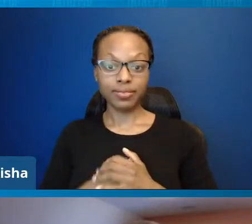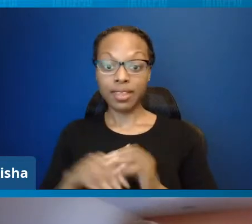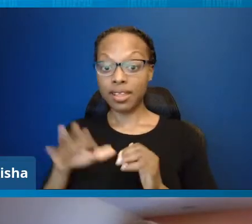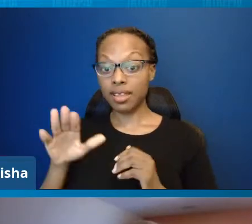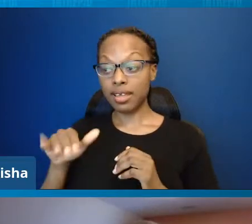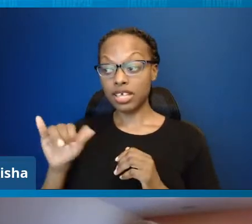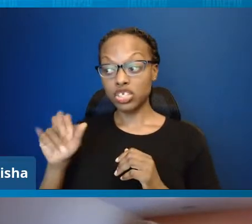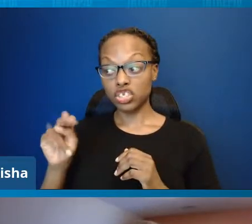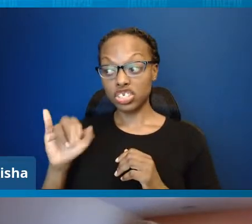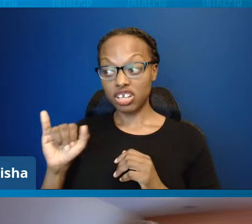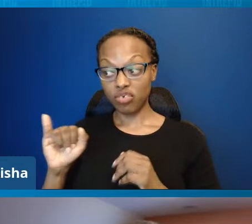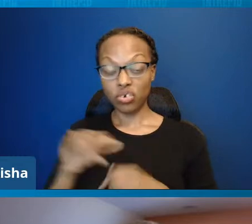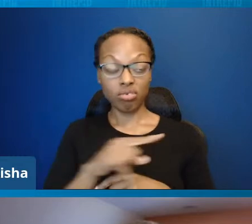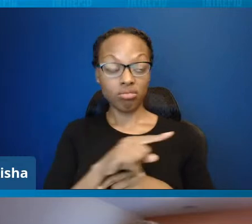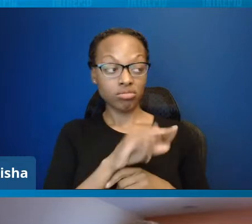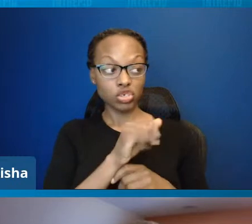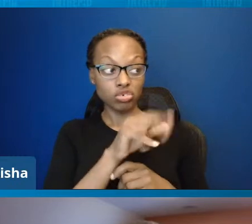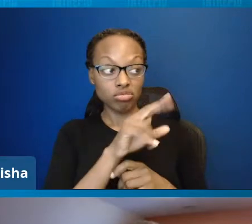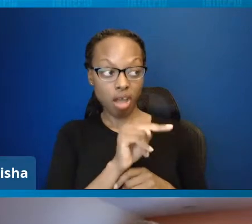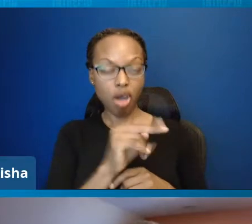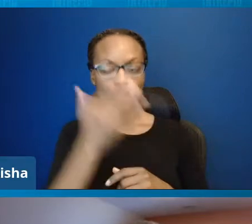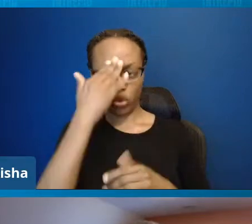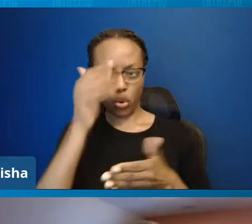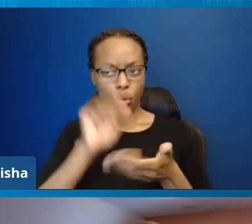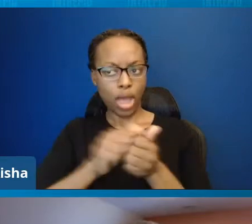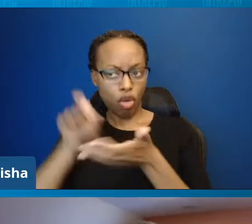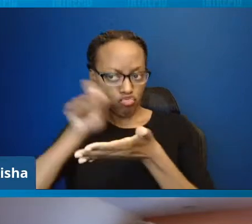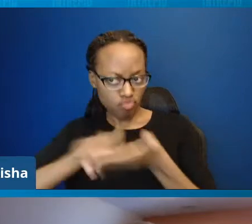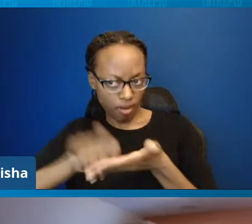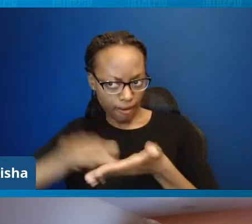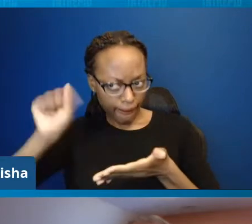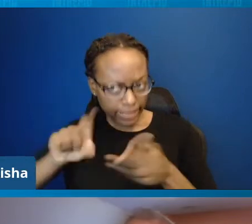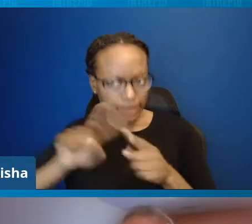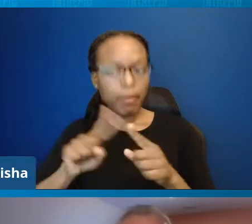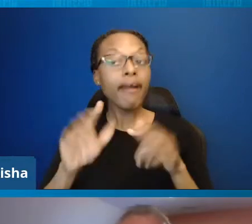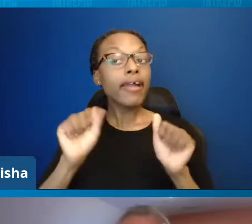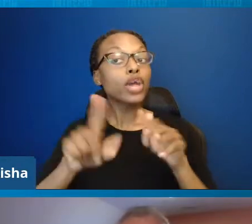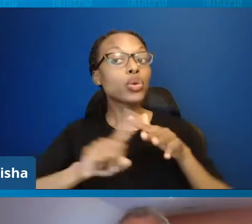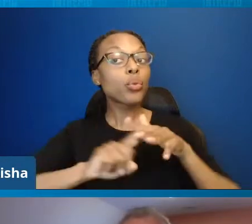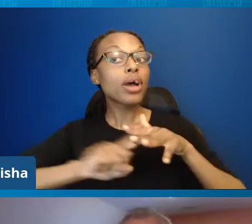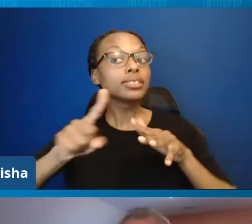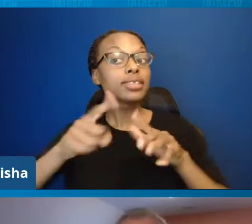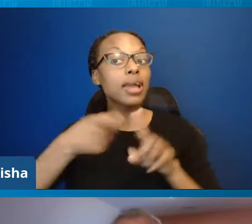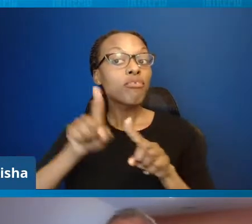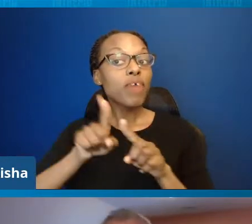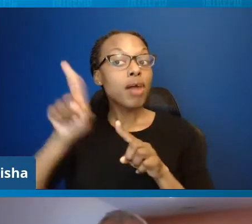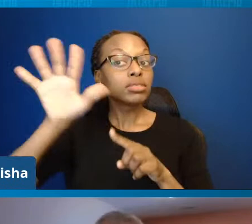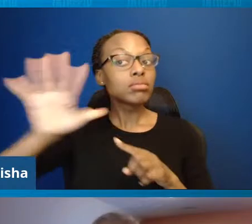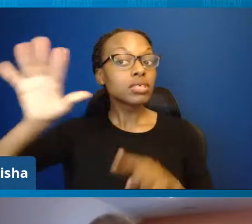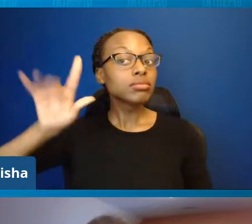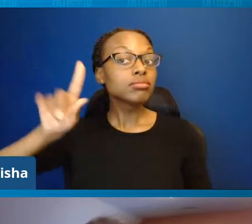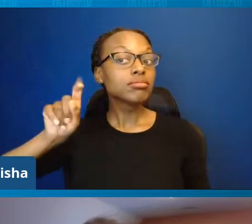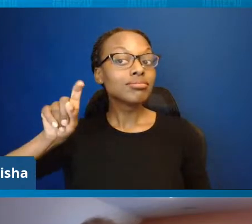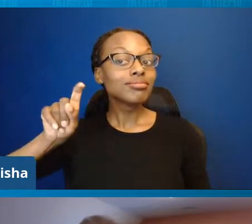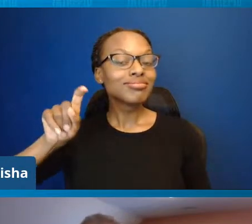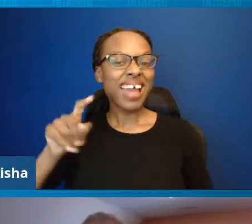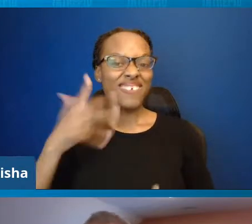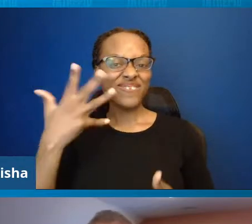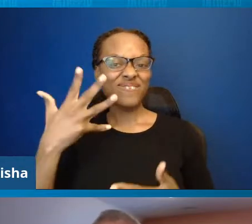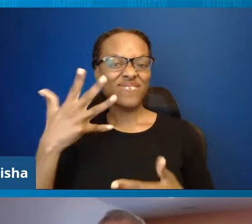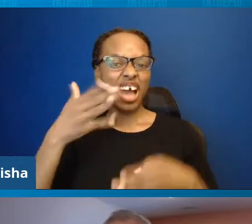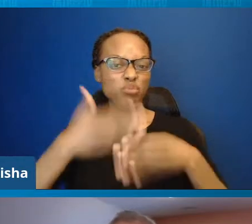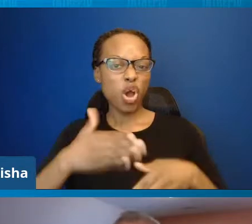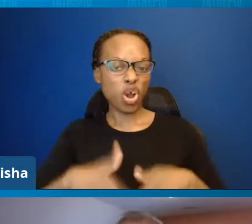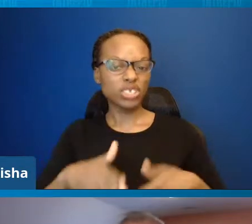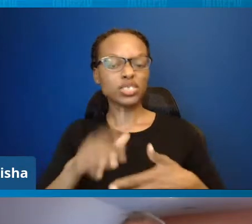and John, you guys know how to write, but let's see if you know how to escape from space. There'll be 5 parts to our game today, okay? Each will be 2 or 3 minutes long